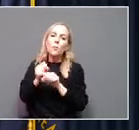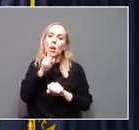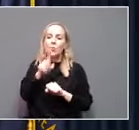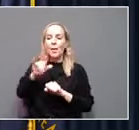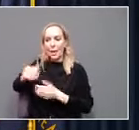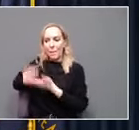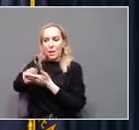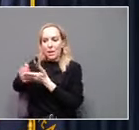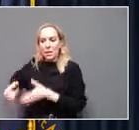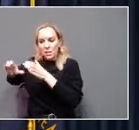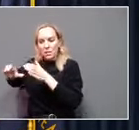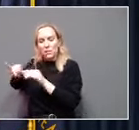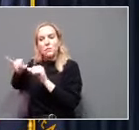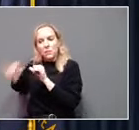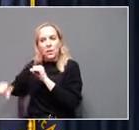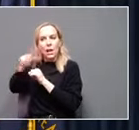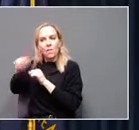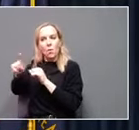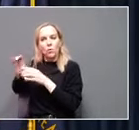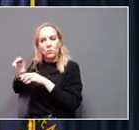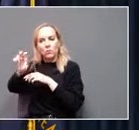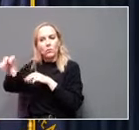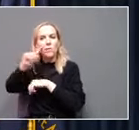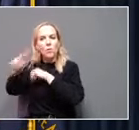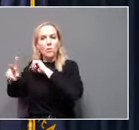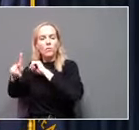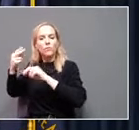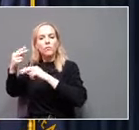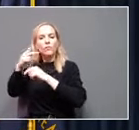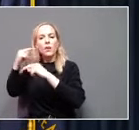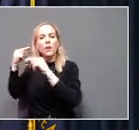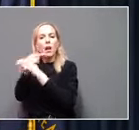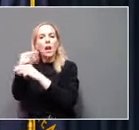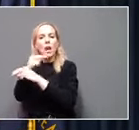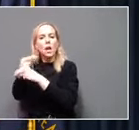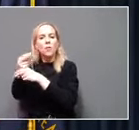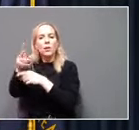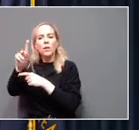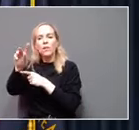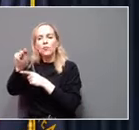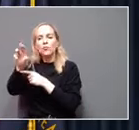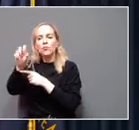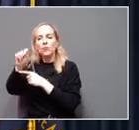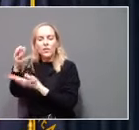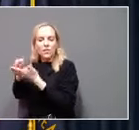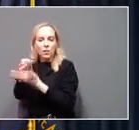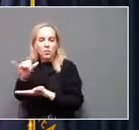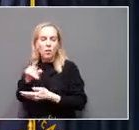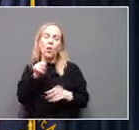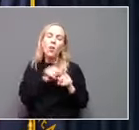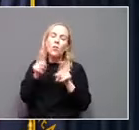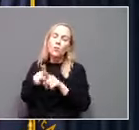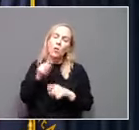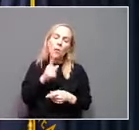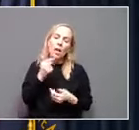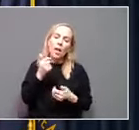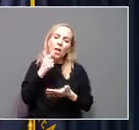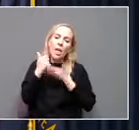We know it is possible to invest in infrastructure while also providing immediate relief in times